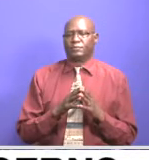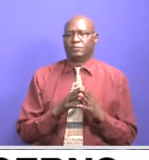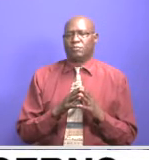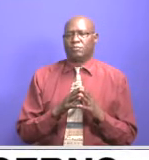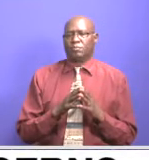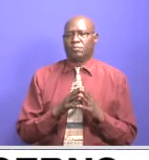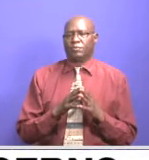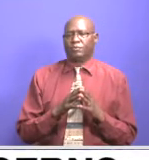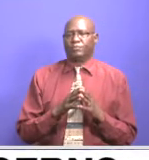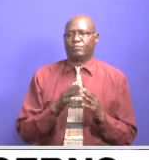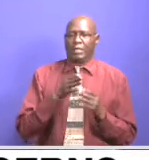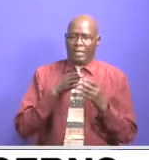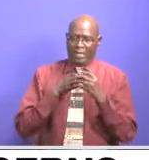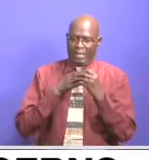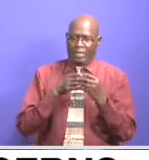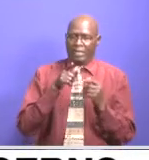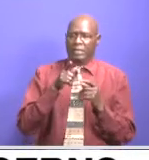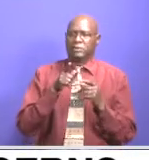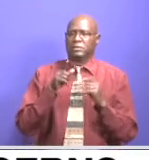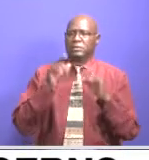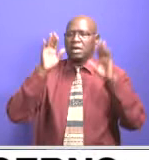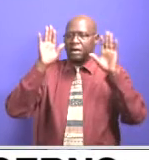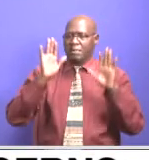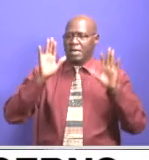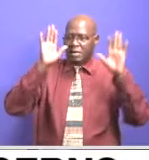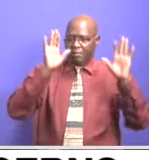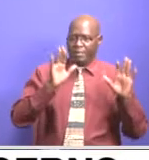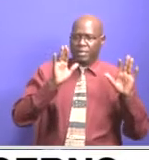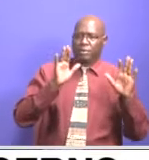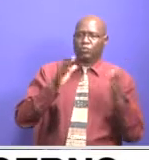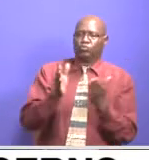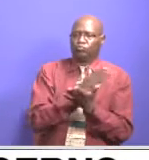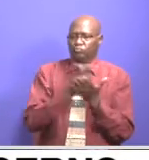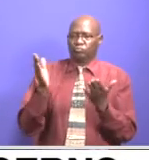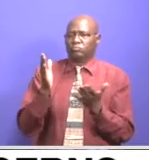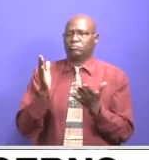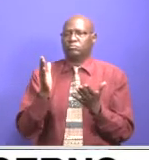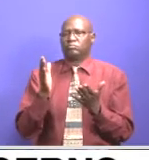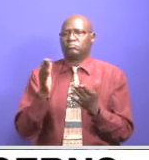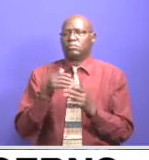Lead this campaign to eradicate cases of theft in Sigomere.